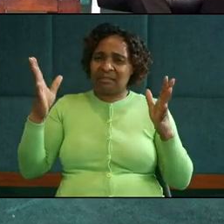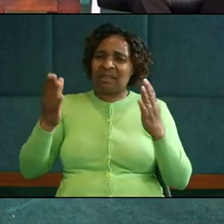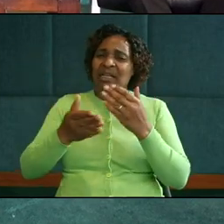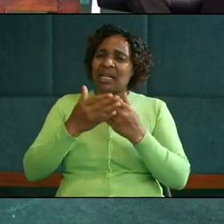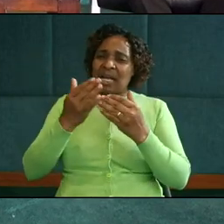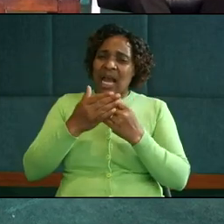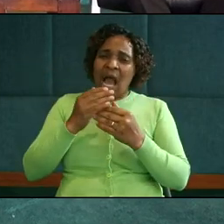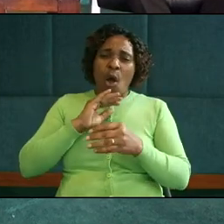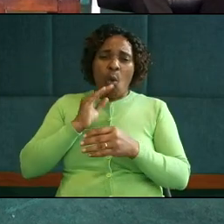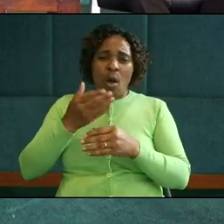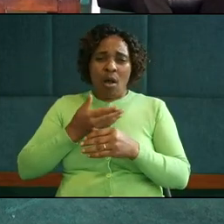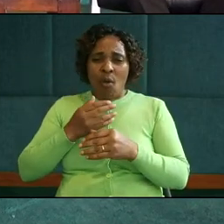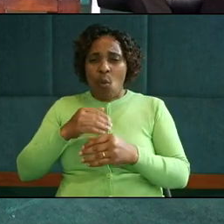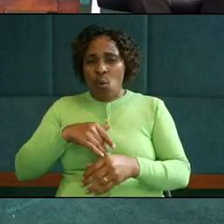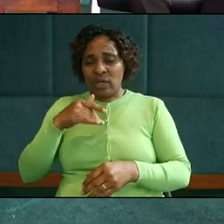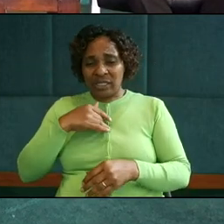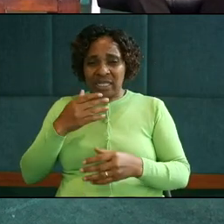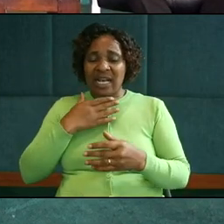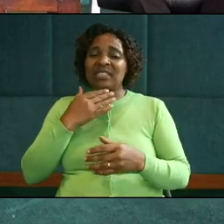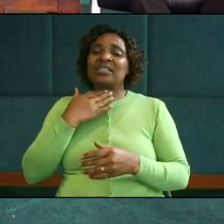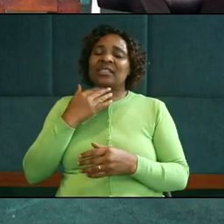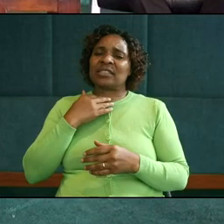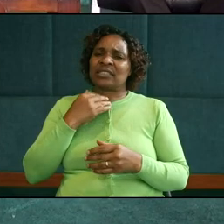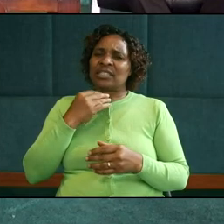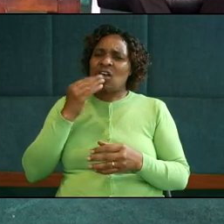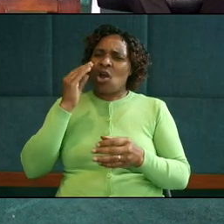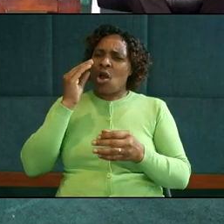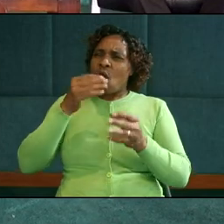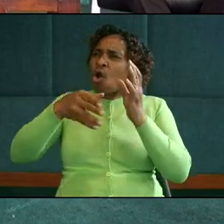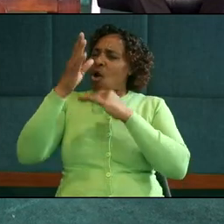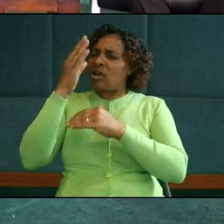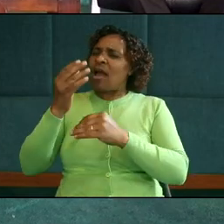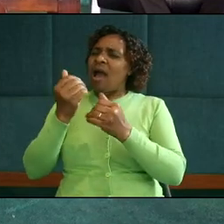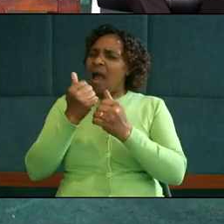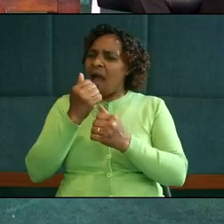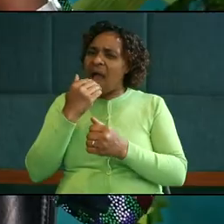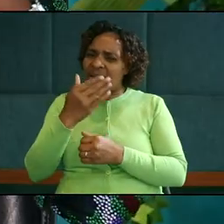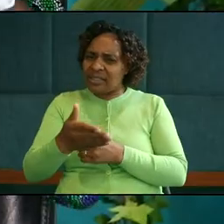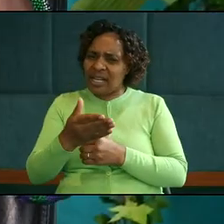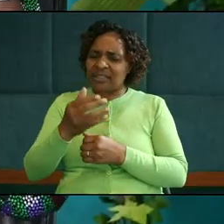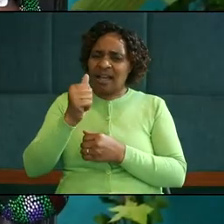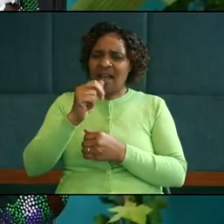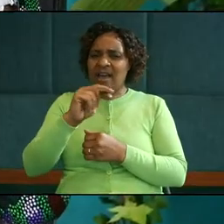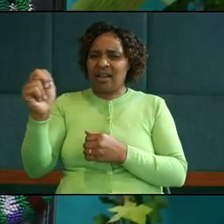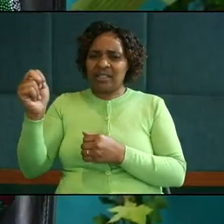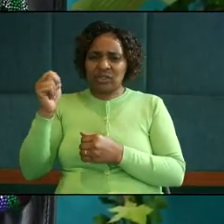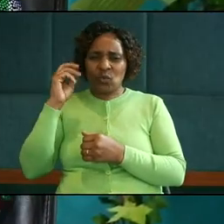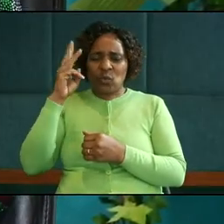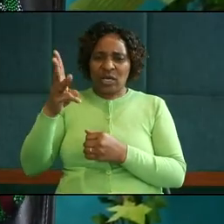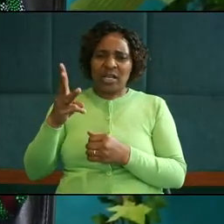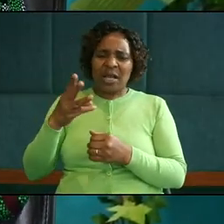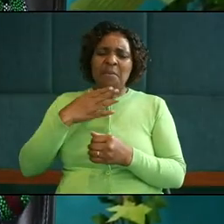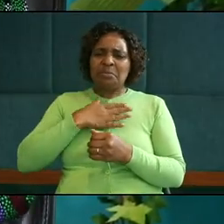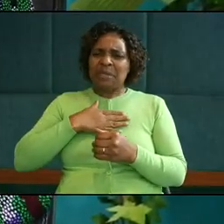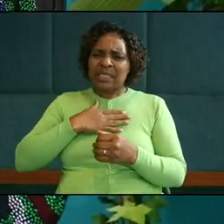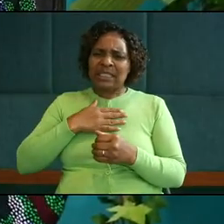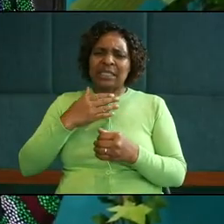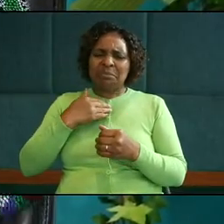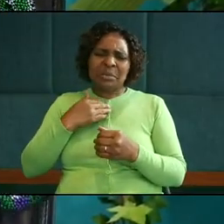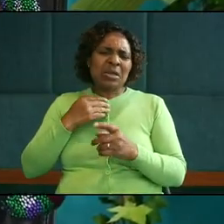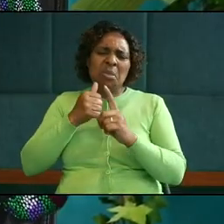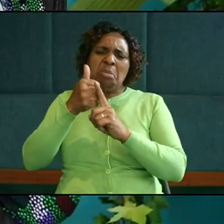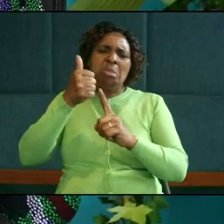our desires. Mm-hmm. For real, like, God answered Hannah's whim. It was like, God, she's mocking me. Please, I don't want to be